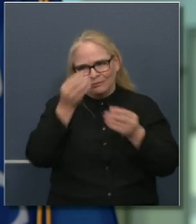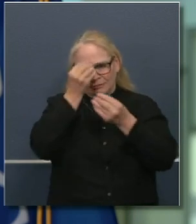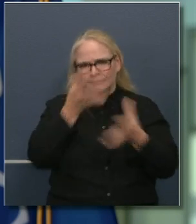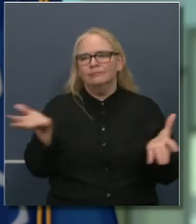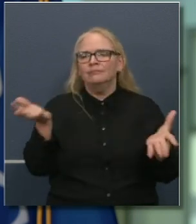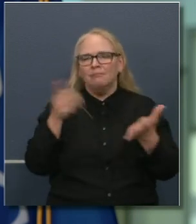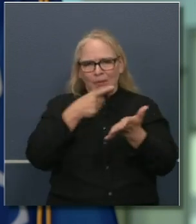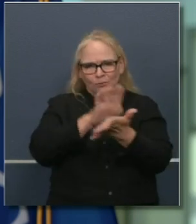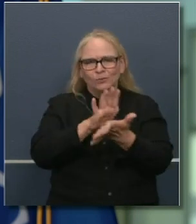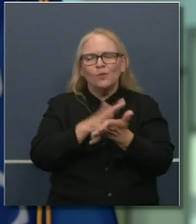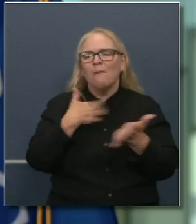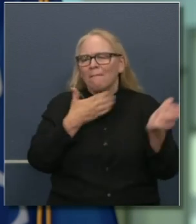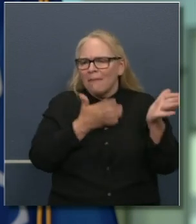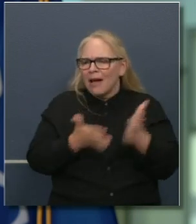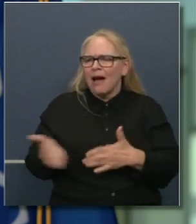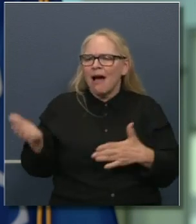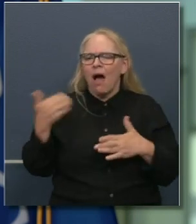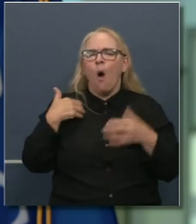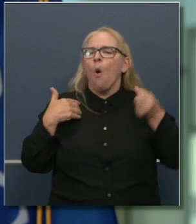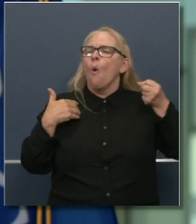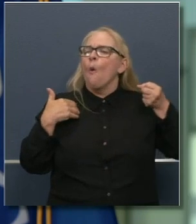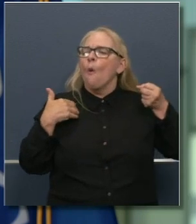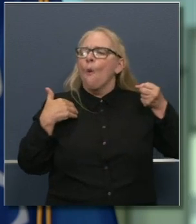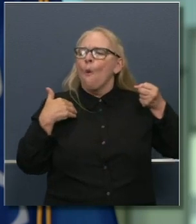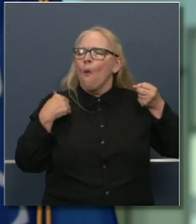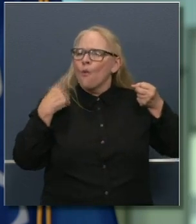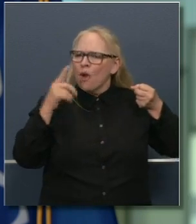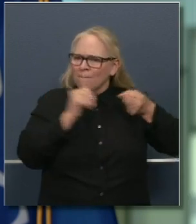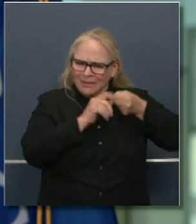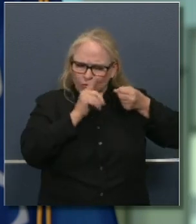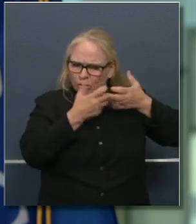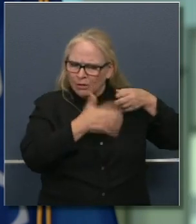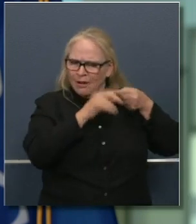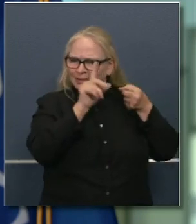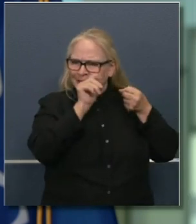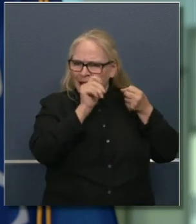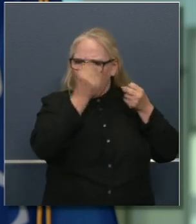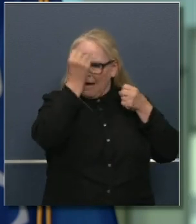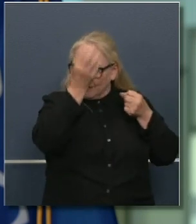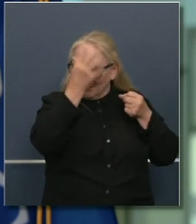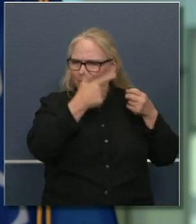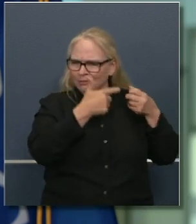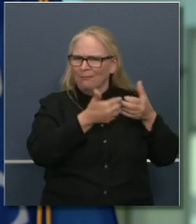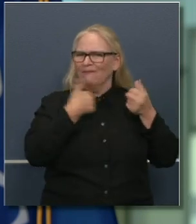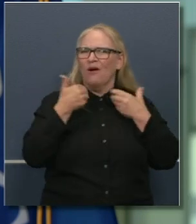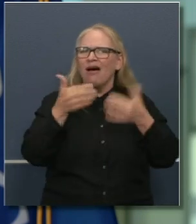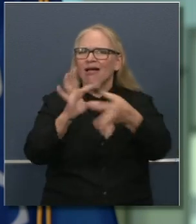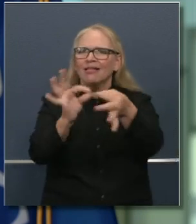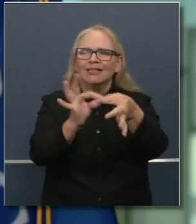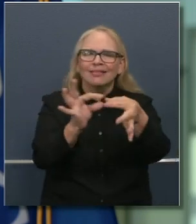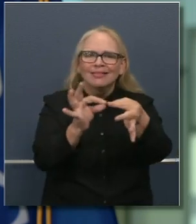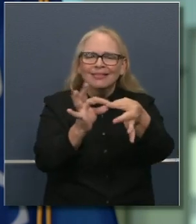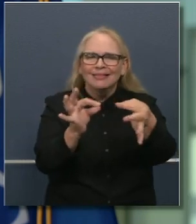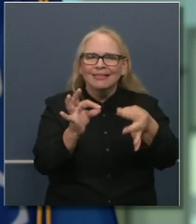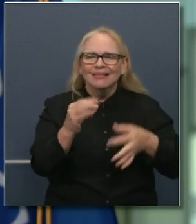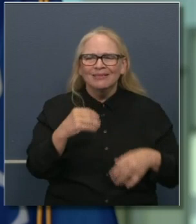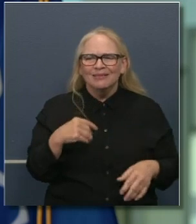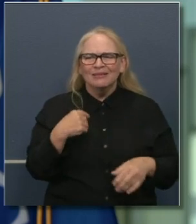collaboratively with all of our partners across the spectrum. John, you know well the spectrum of educational